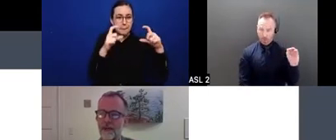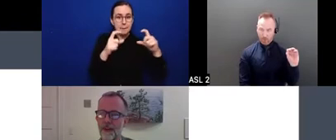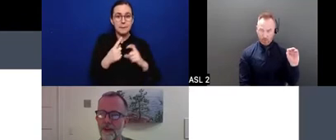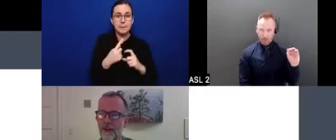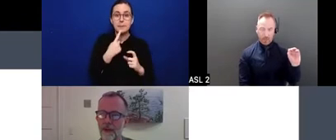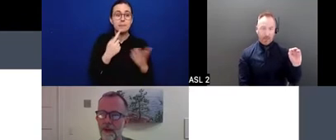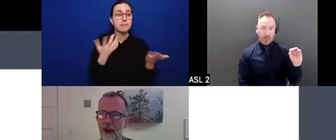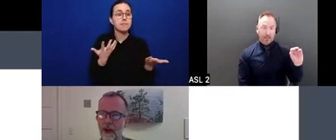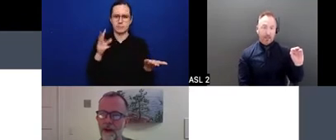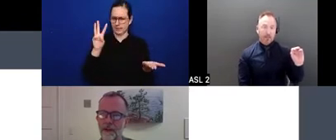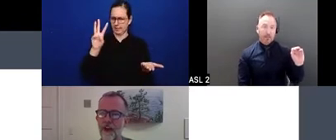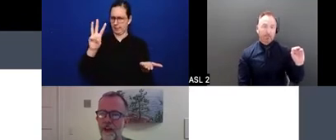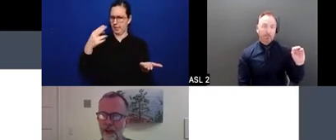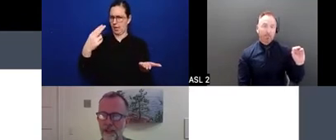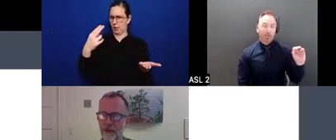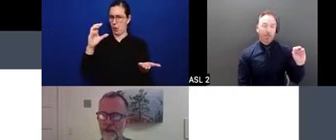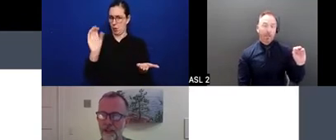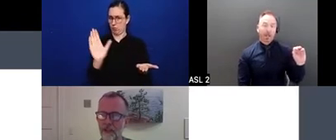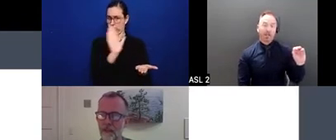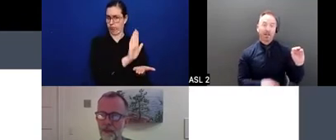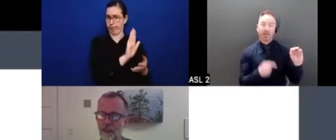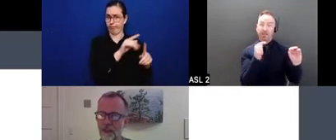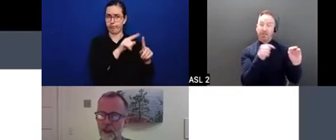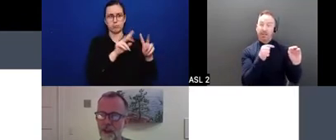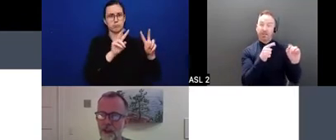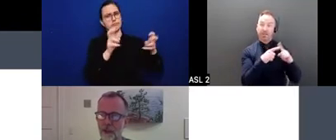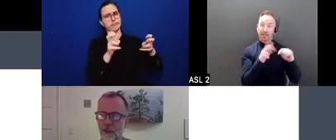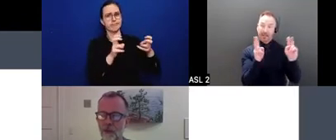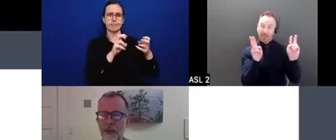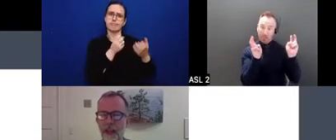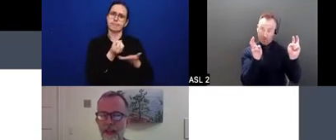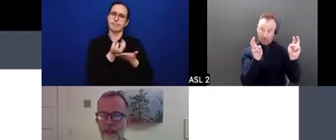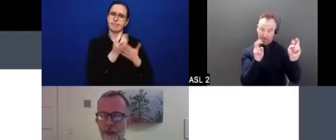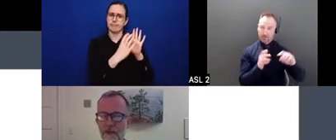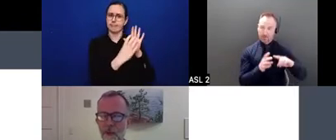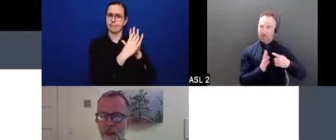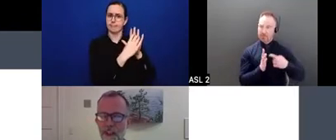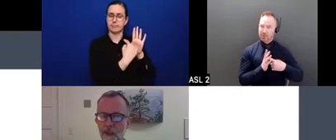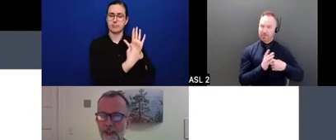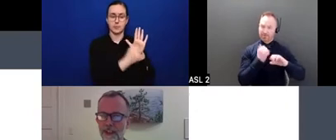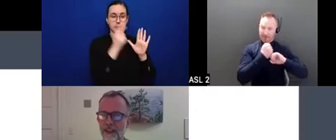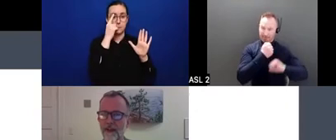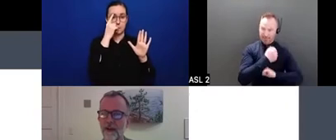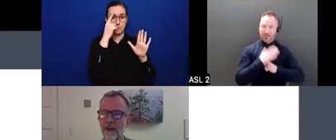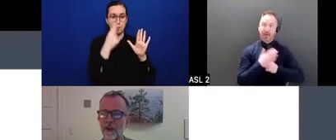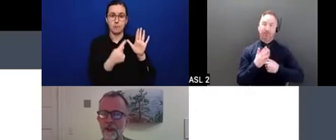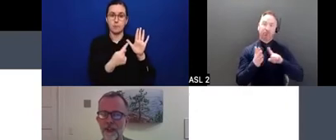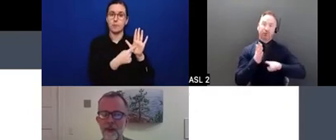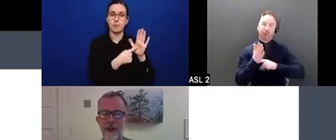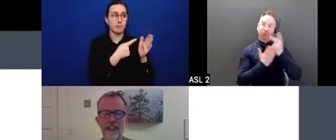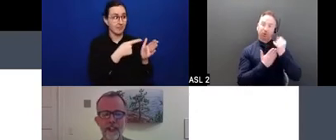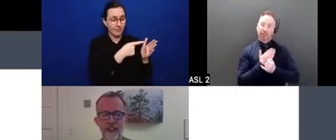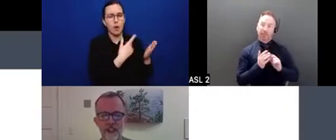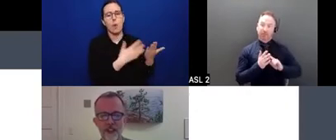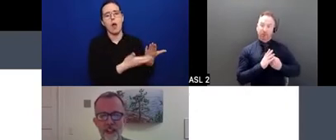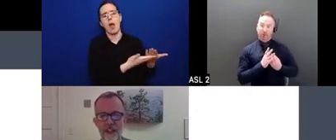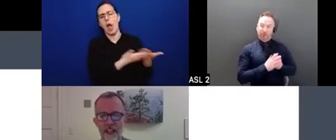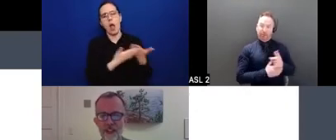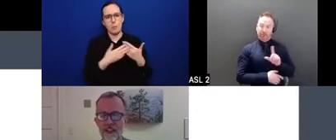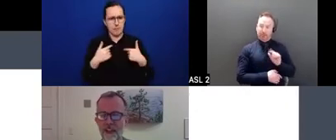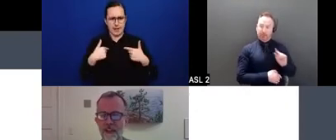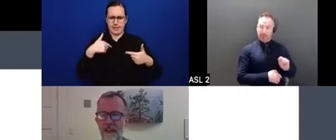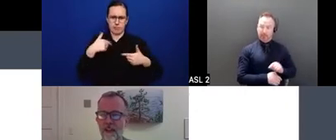of the starting points for this research project, which began in the spring of 2020. The World Health Organization, the